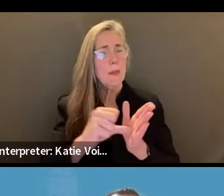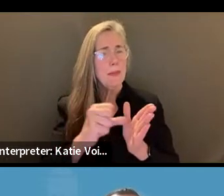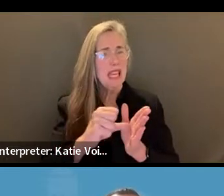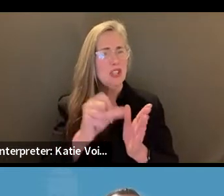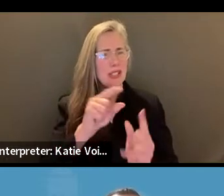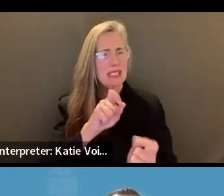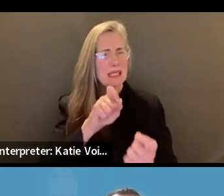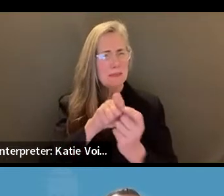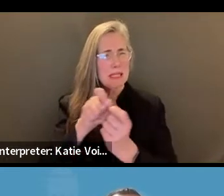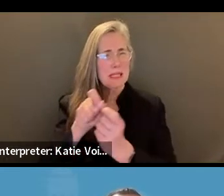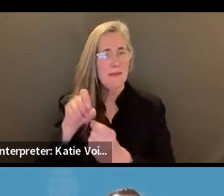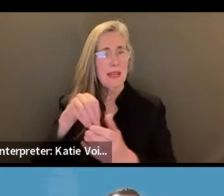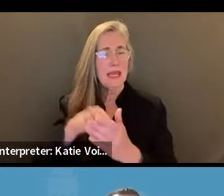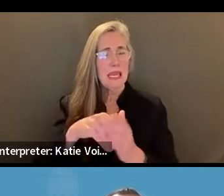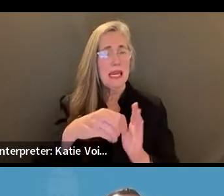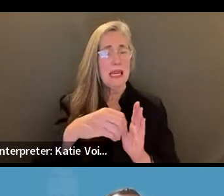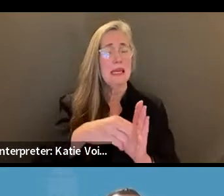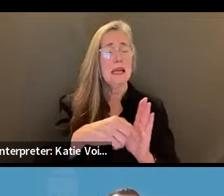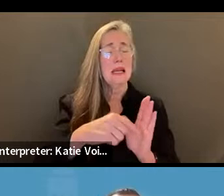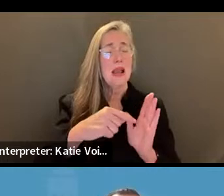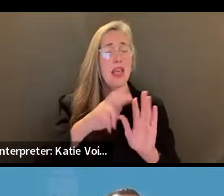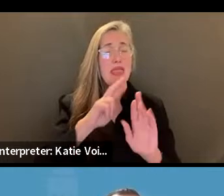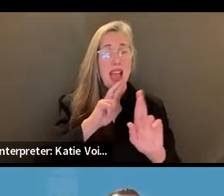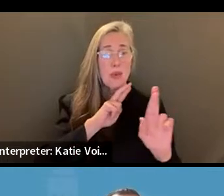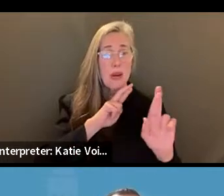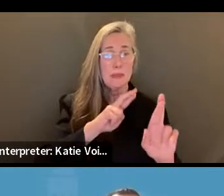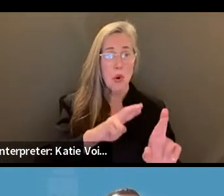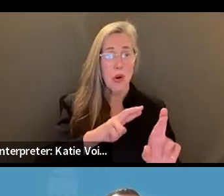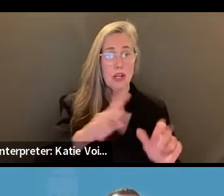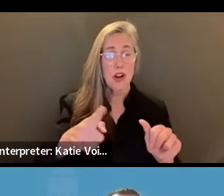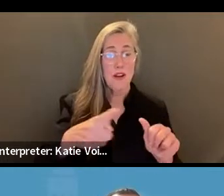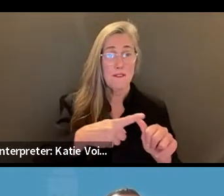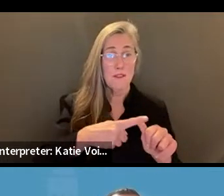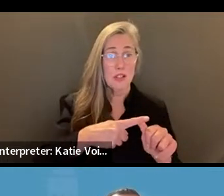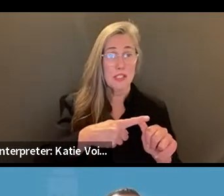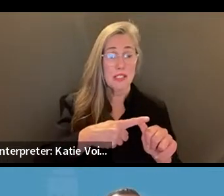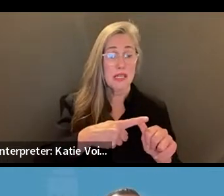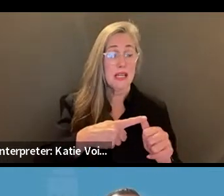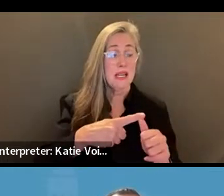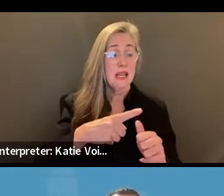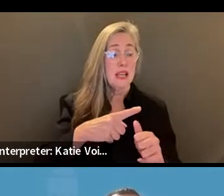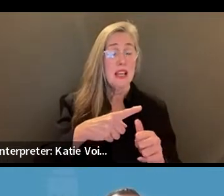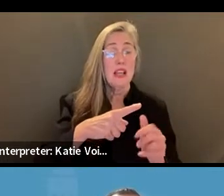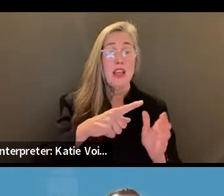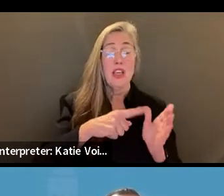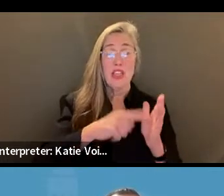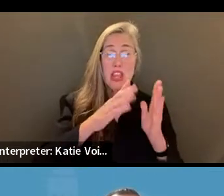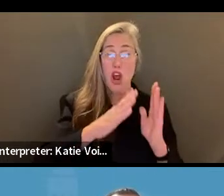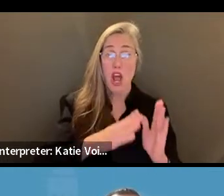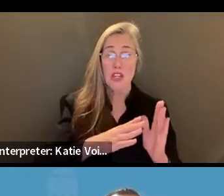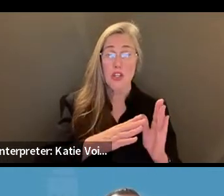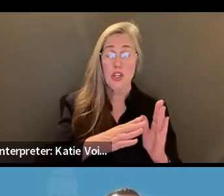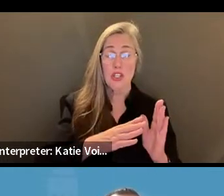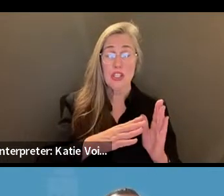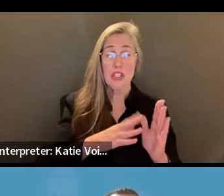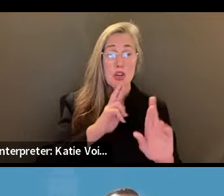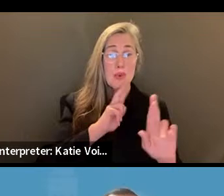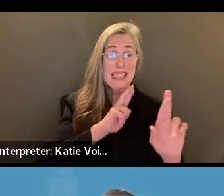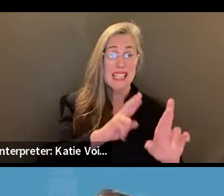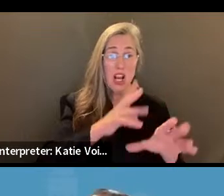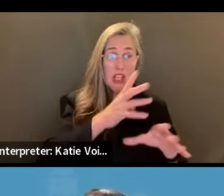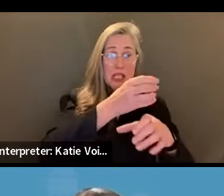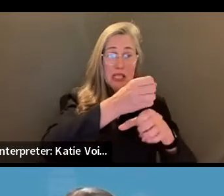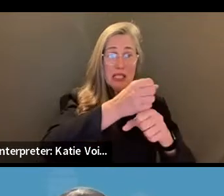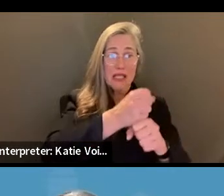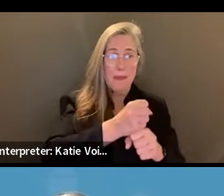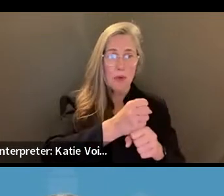report itself. One is the summary of auditors' results. So if you happen to have that hard copy in front of you, it would